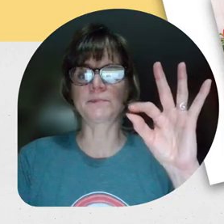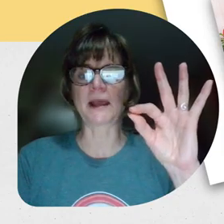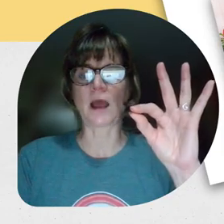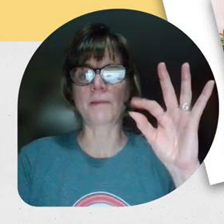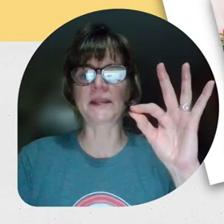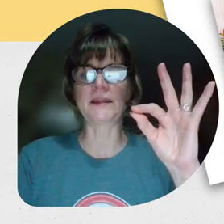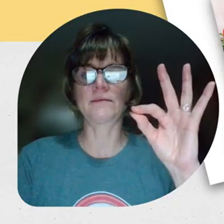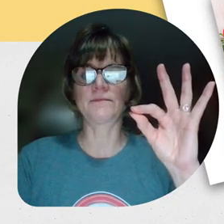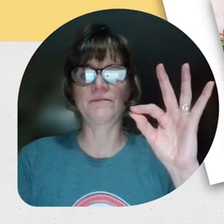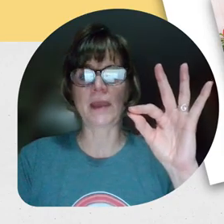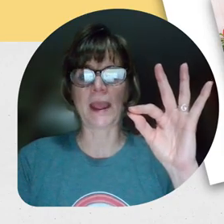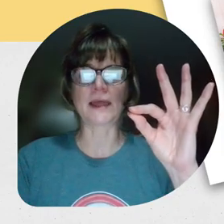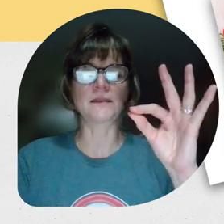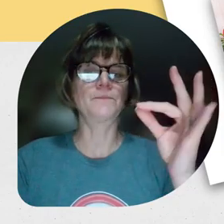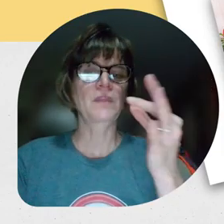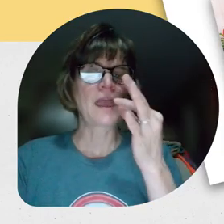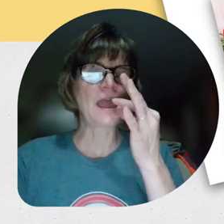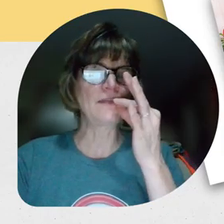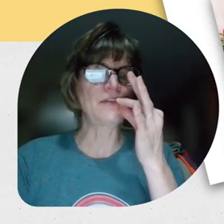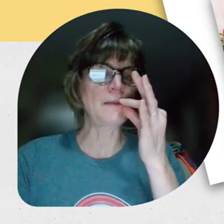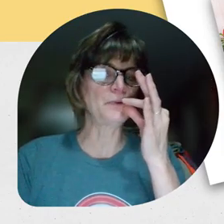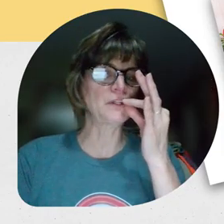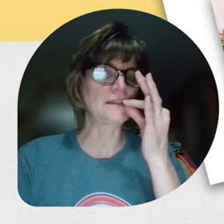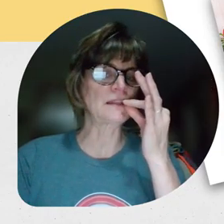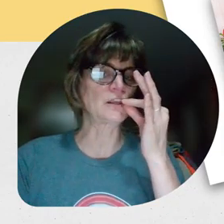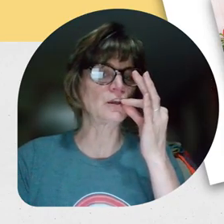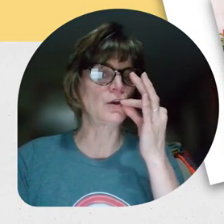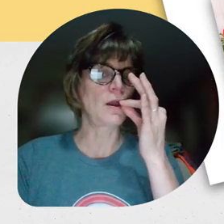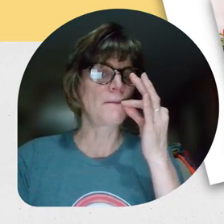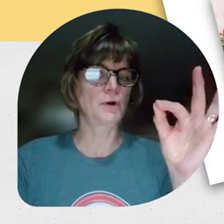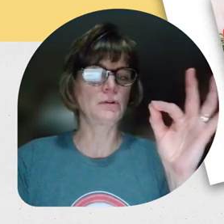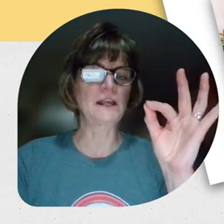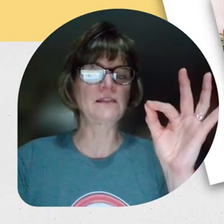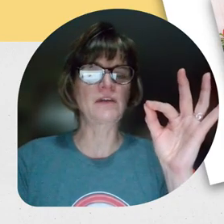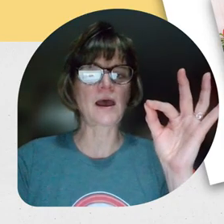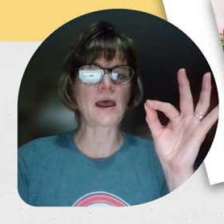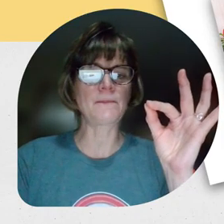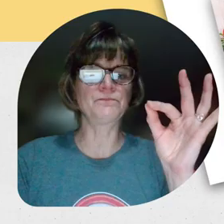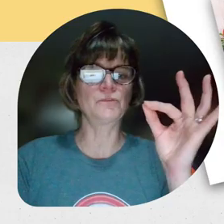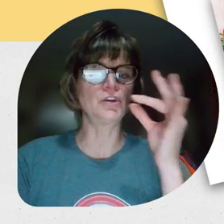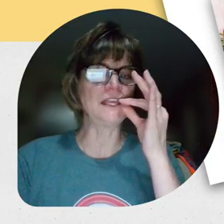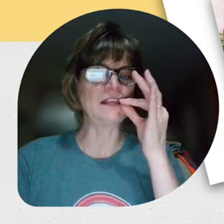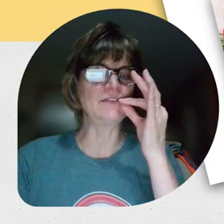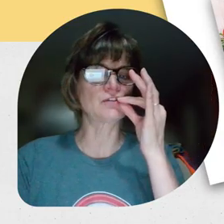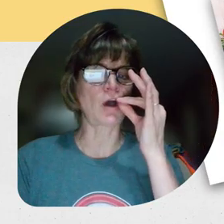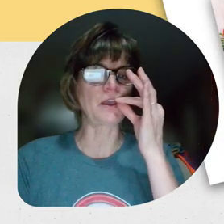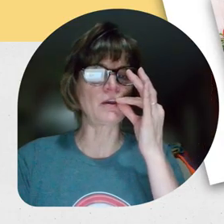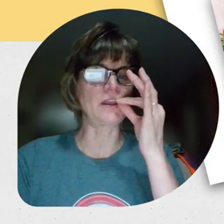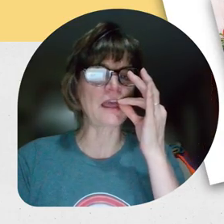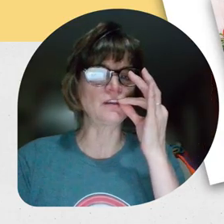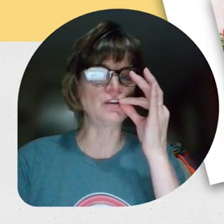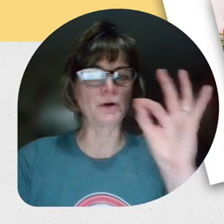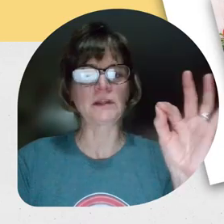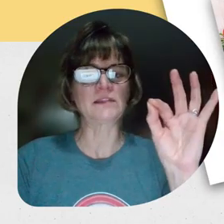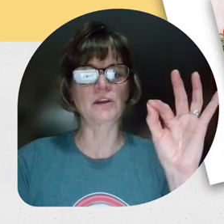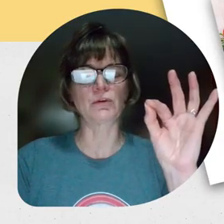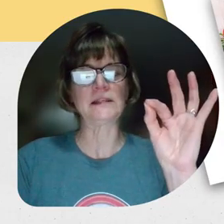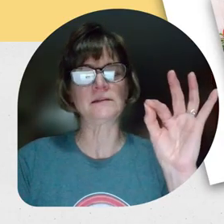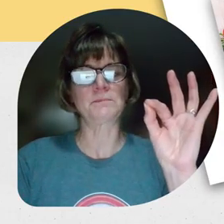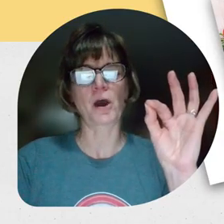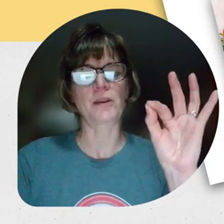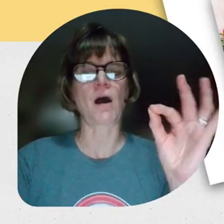shape with my dominant hand, and then pretend like you're pulling you're eating the strawberry and you're pulling